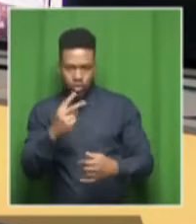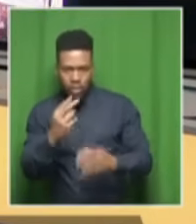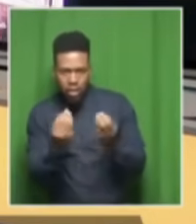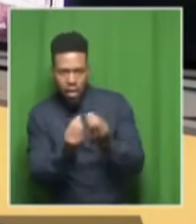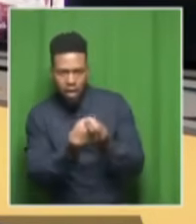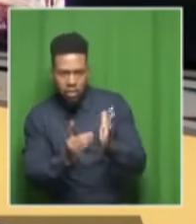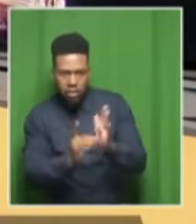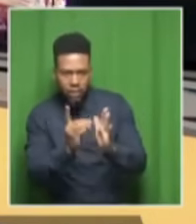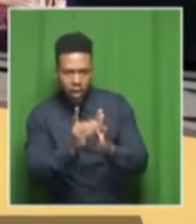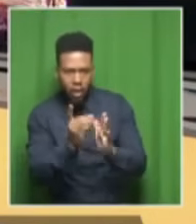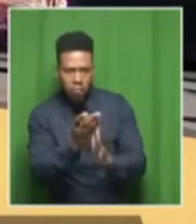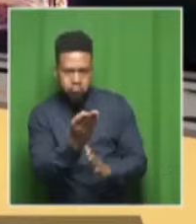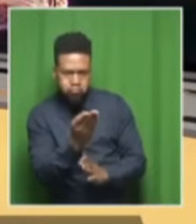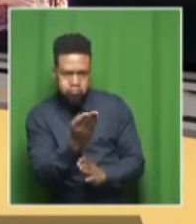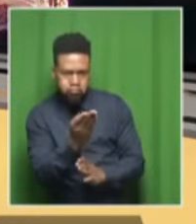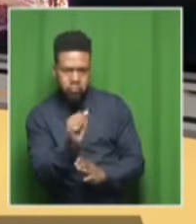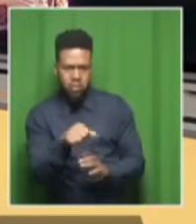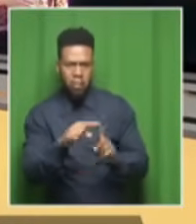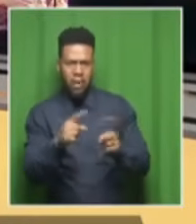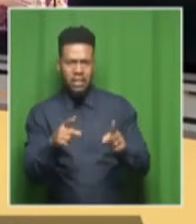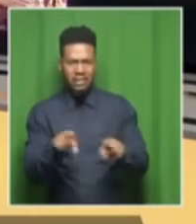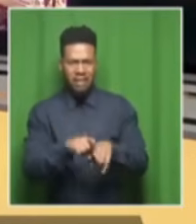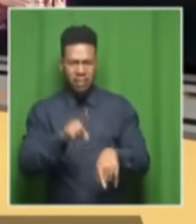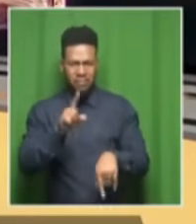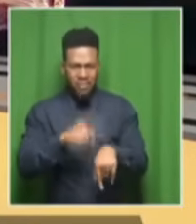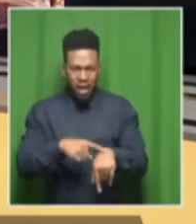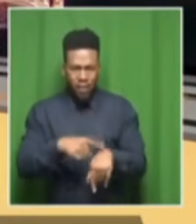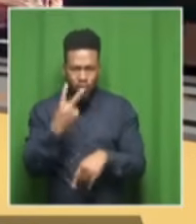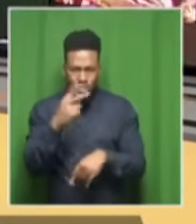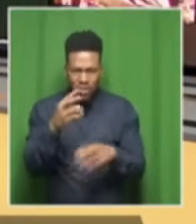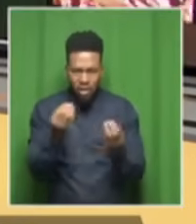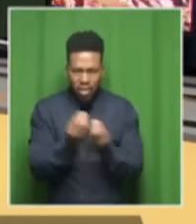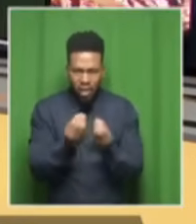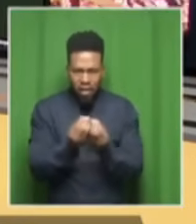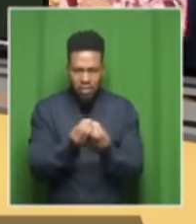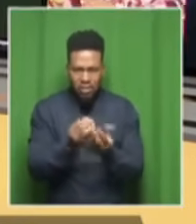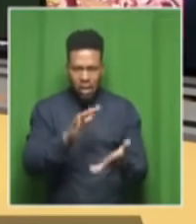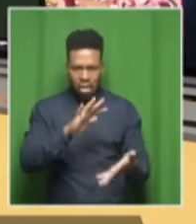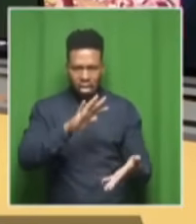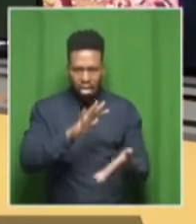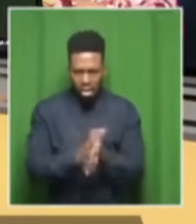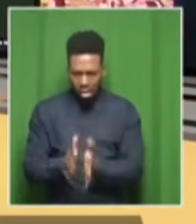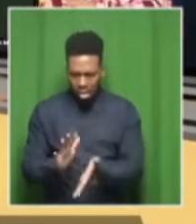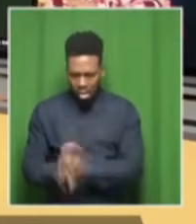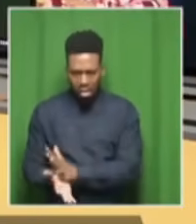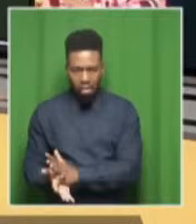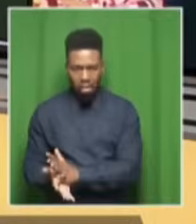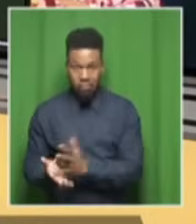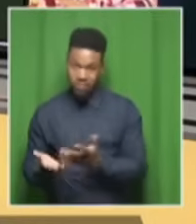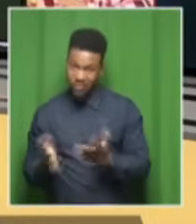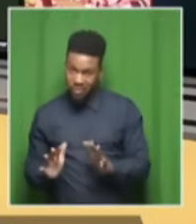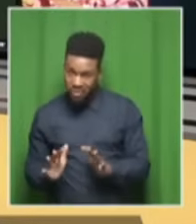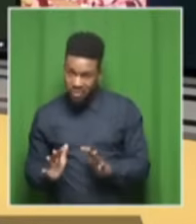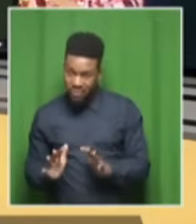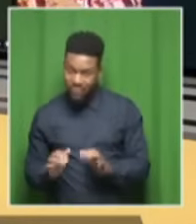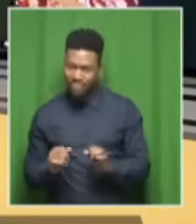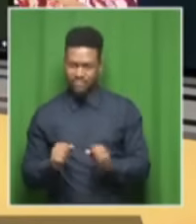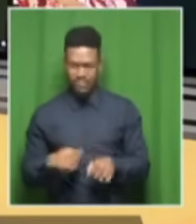in front of your eyes, but at the same time, you've also seen things being destroyed. And that for me